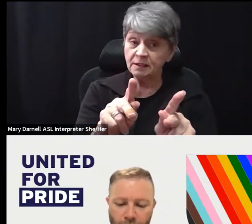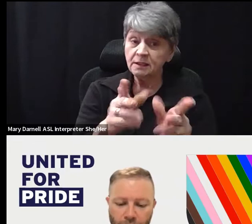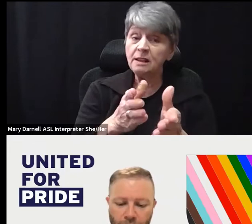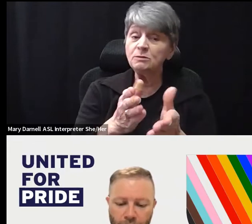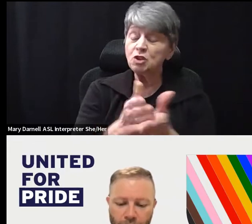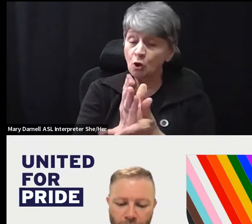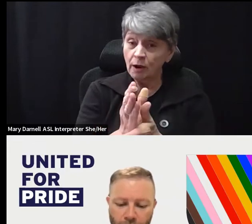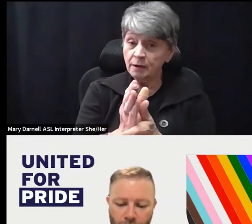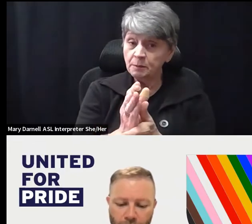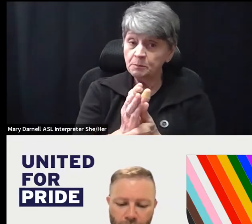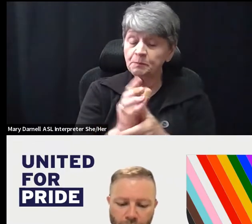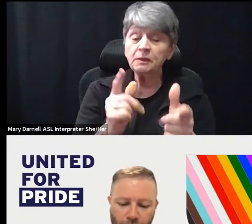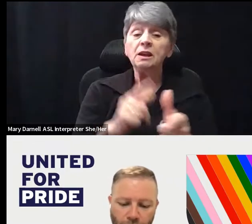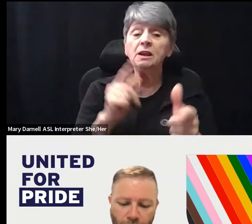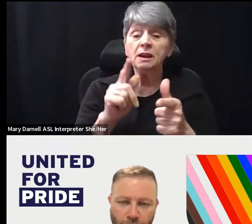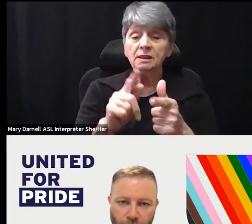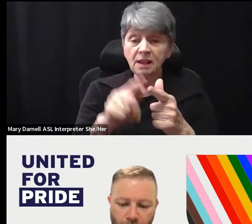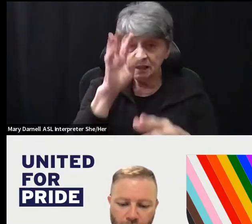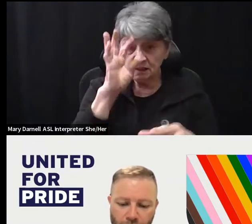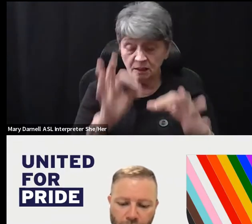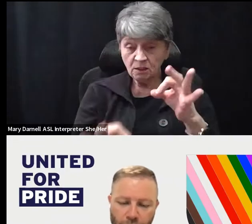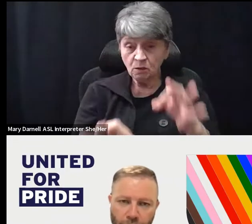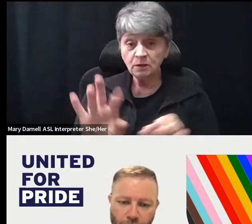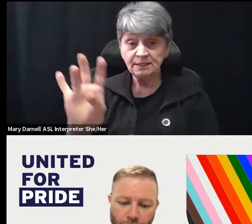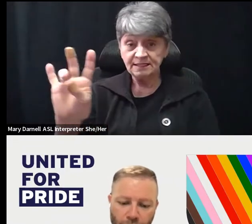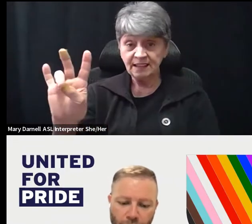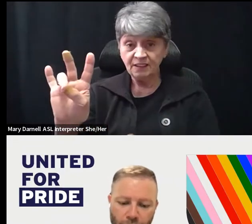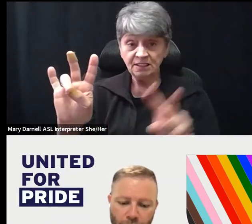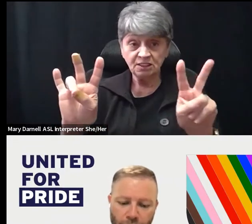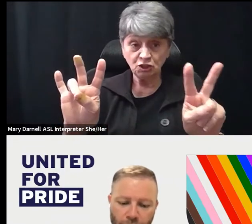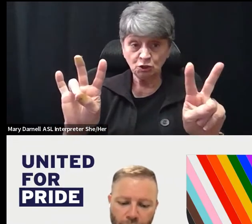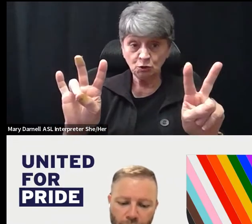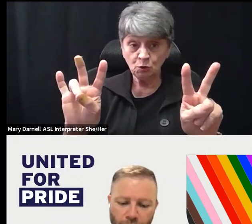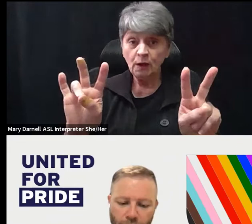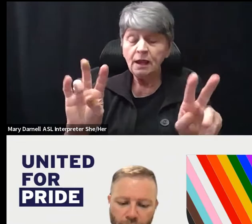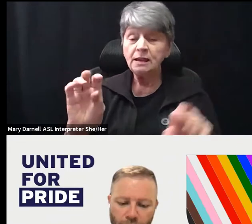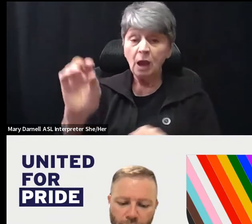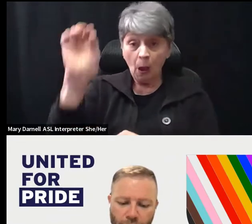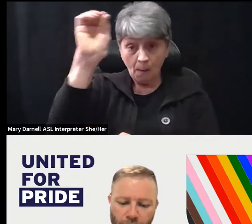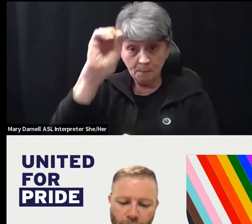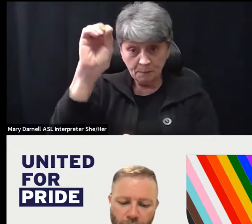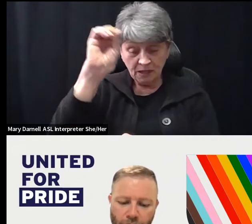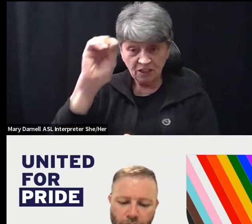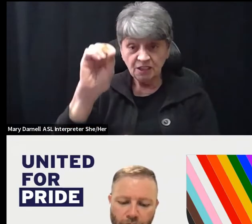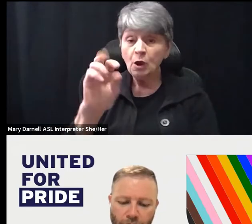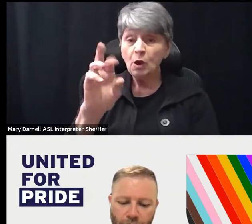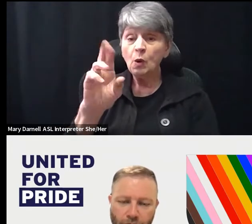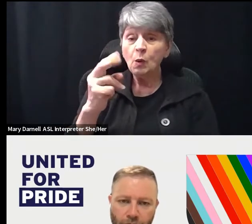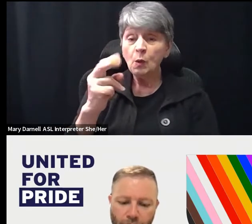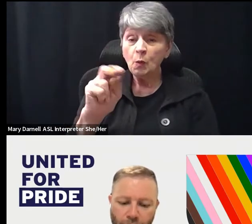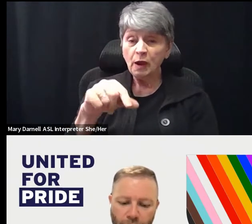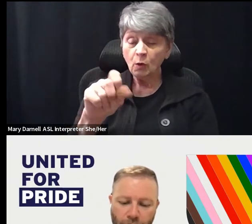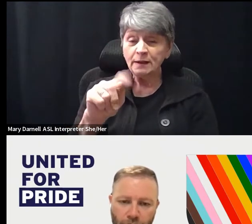case called Locke v. Davey, court held 7-2, an opinion written by then Chief Justice William Rehnquist, extremely